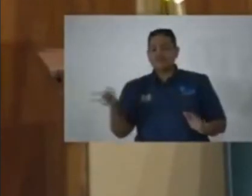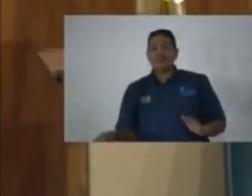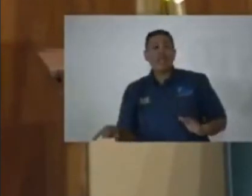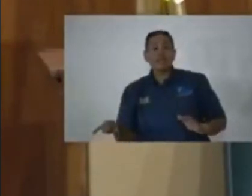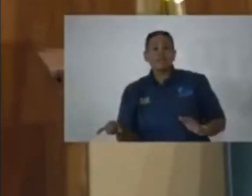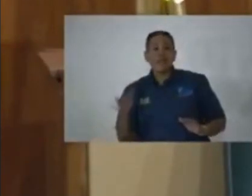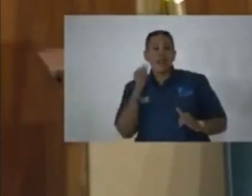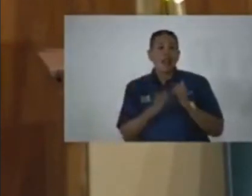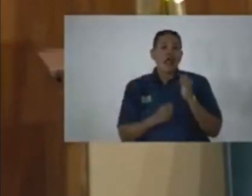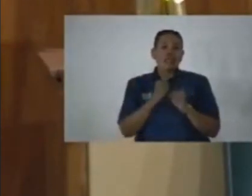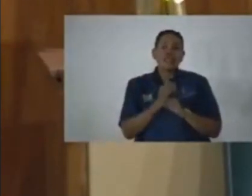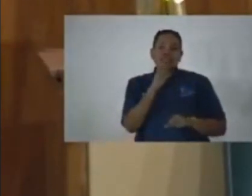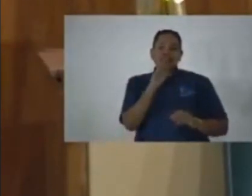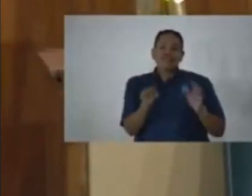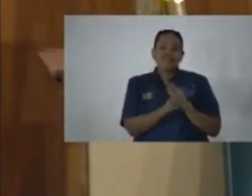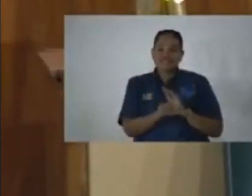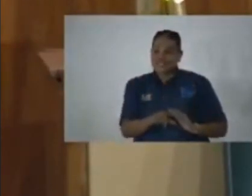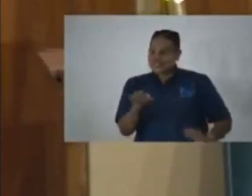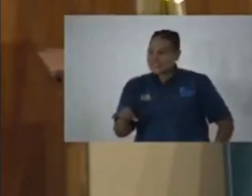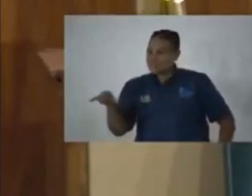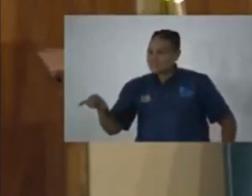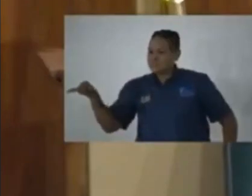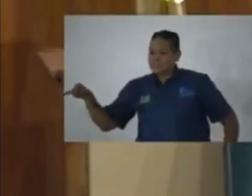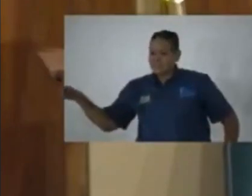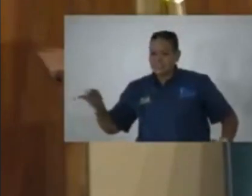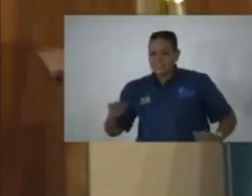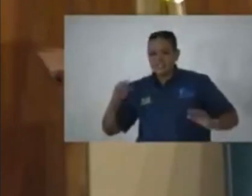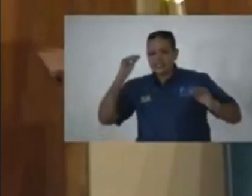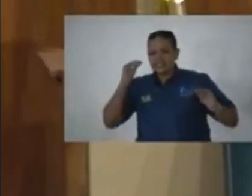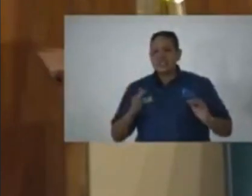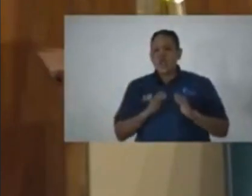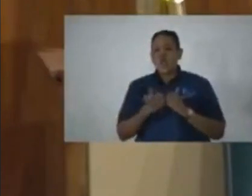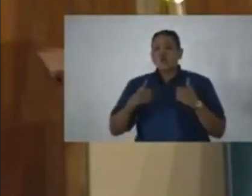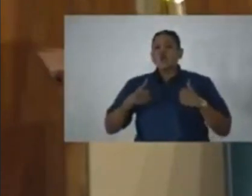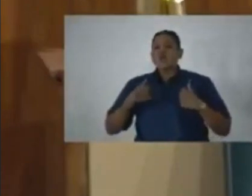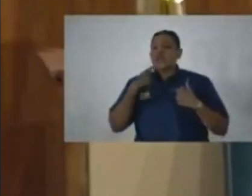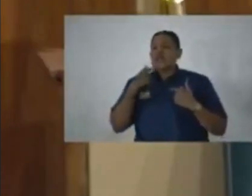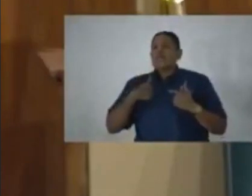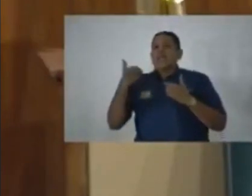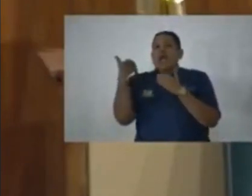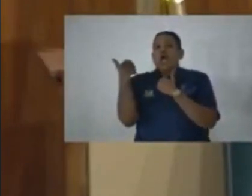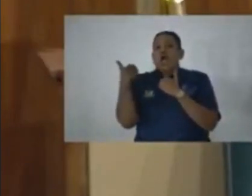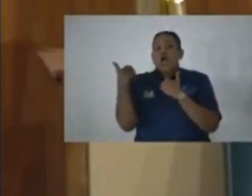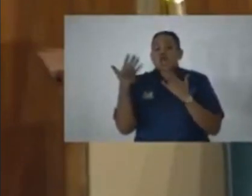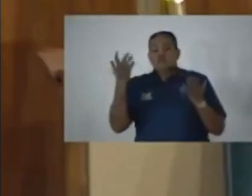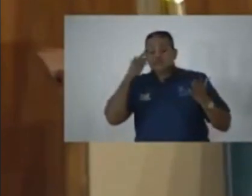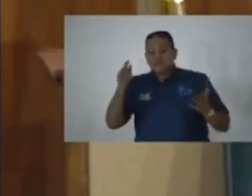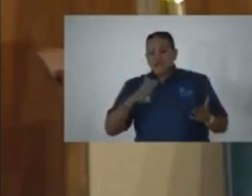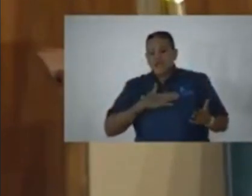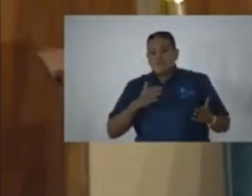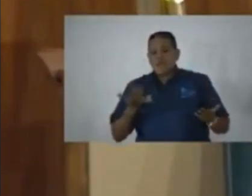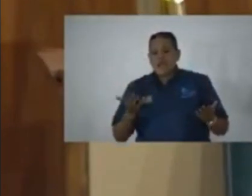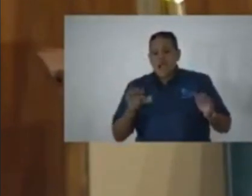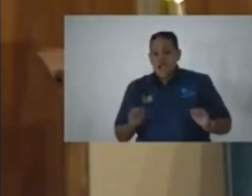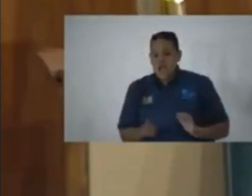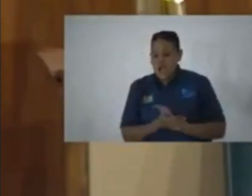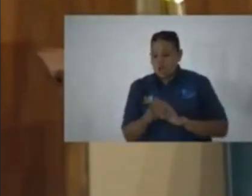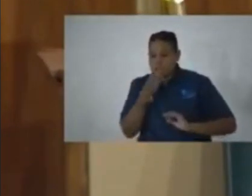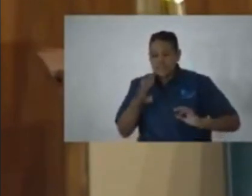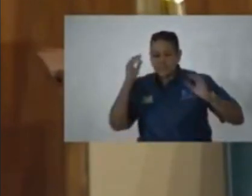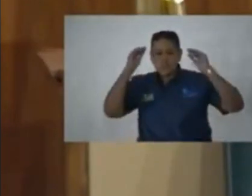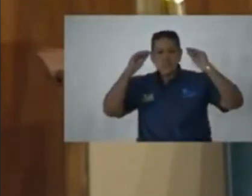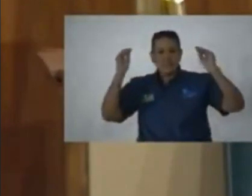grade. So that teacher might say, how do you hold me accountable for my competence to